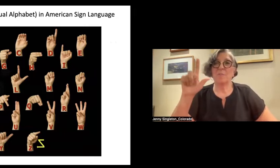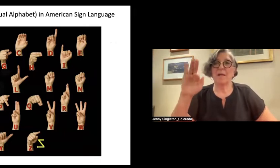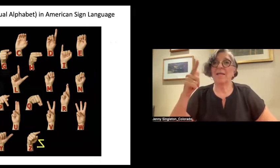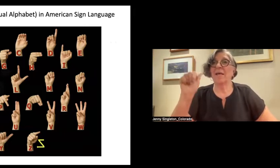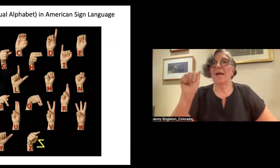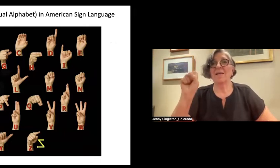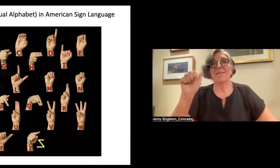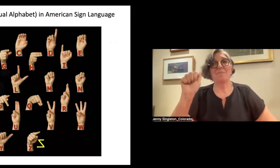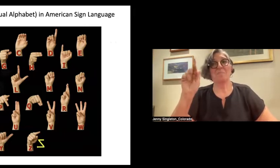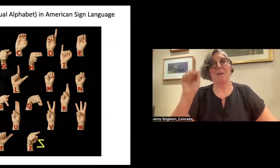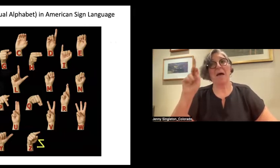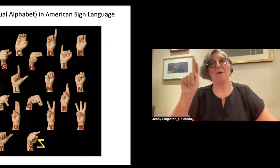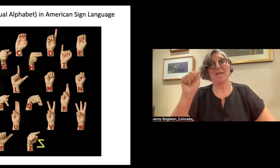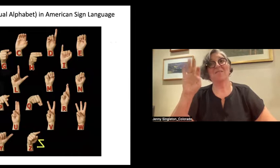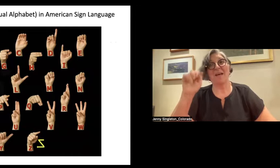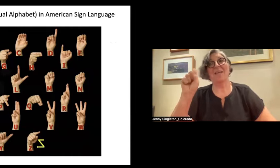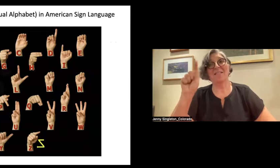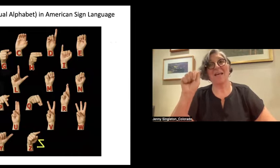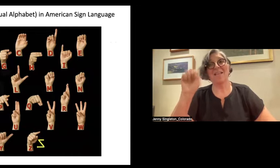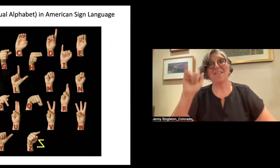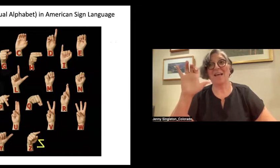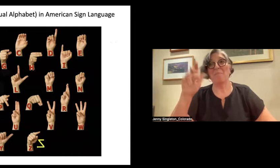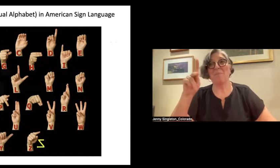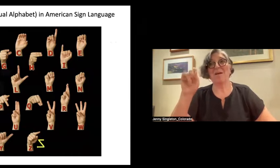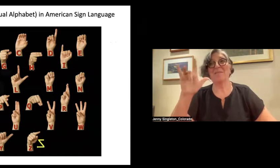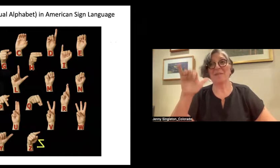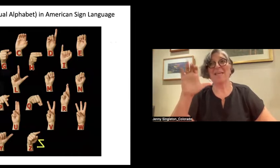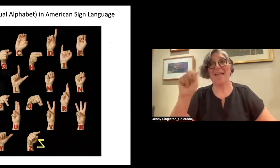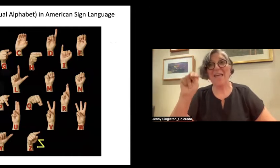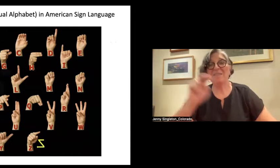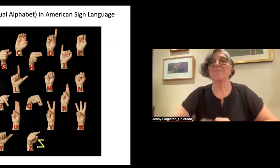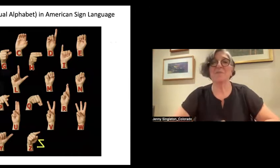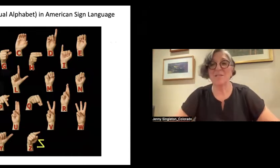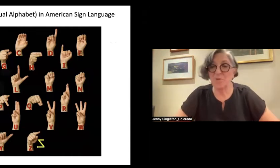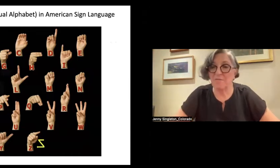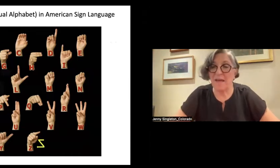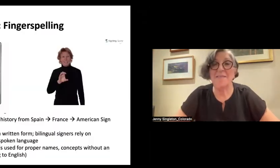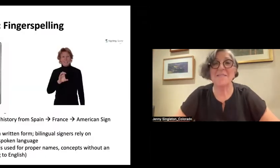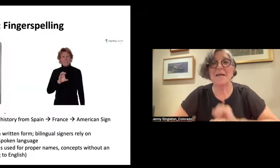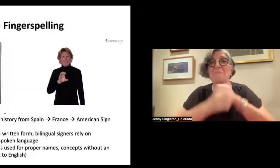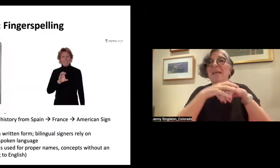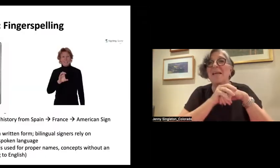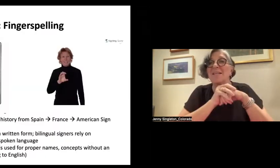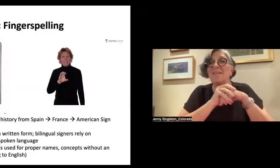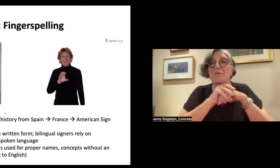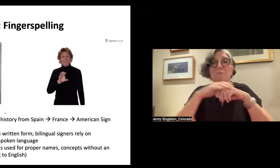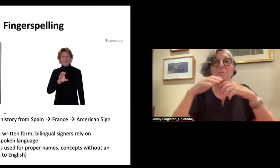finger spelling about as fast as I possibly can. So that's pretty fast.